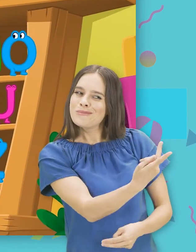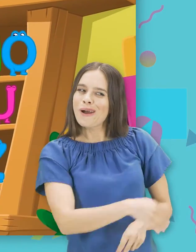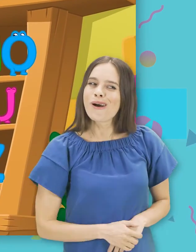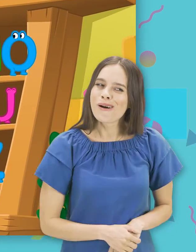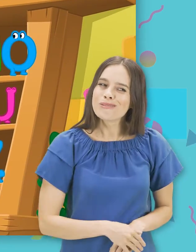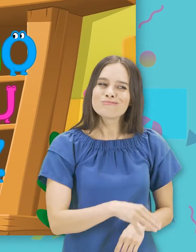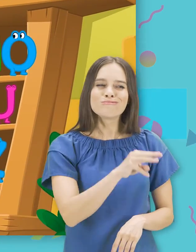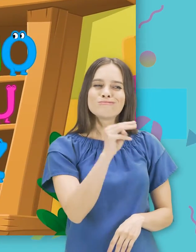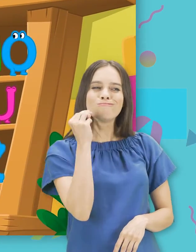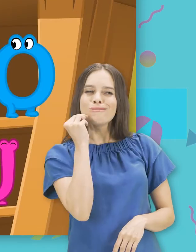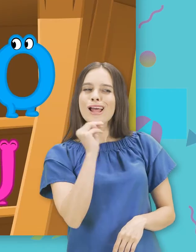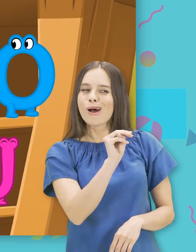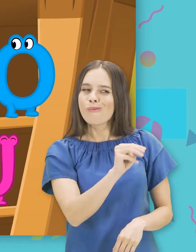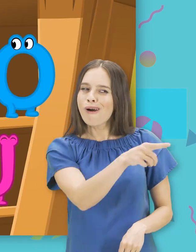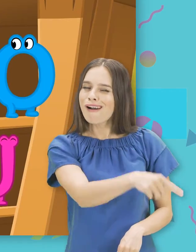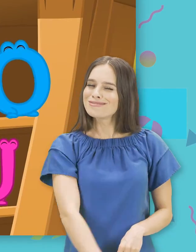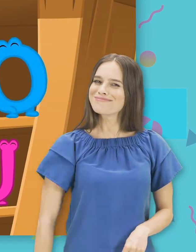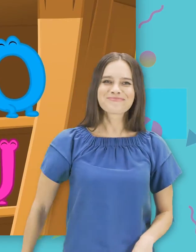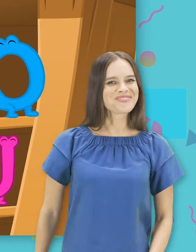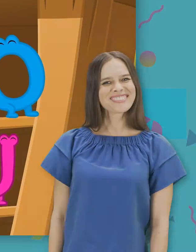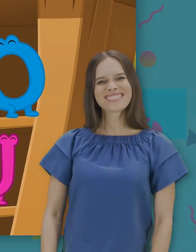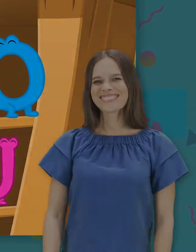Oh, Mila and Morphle.